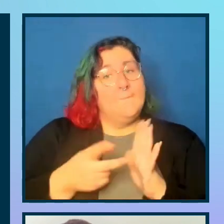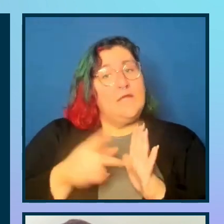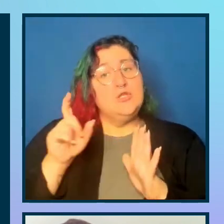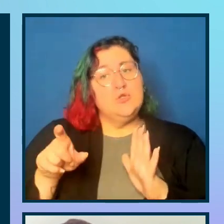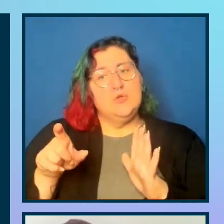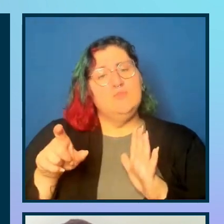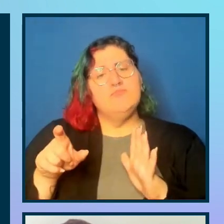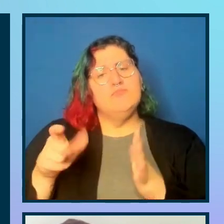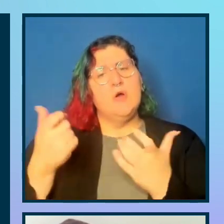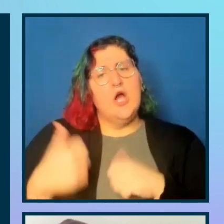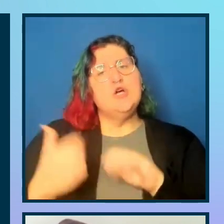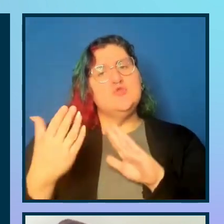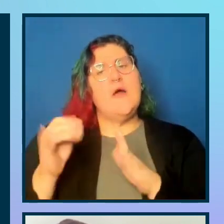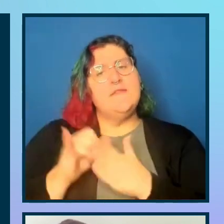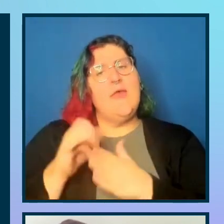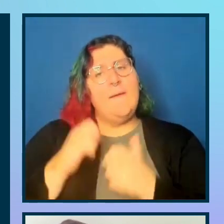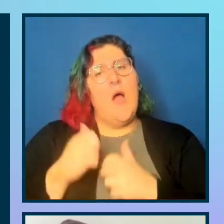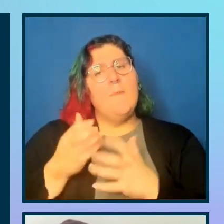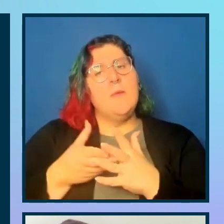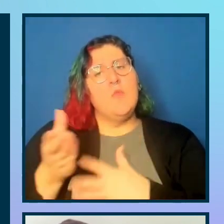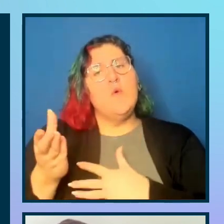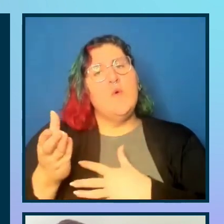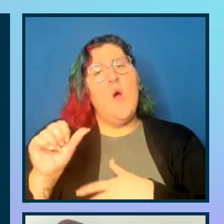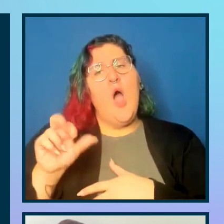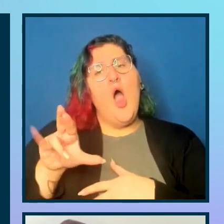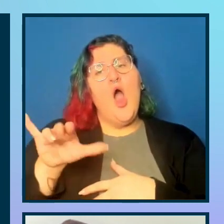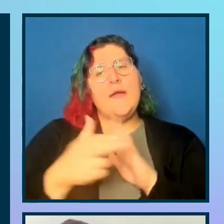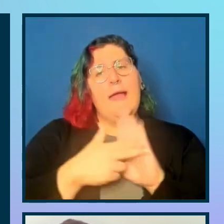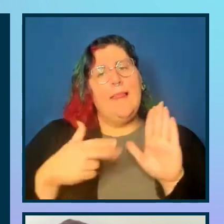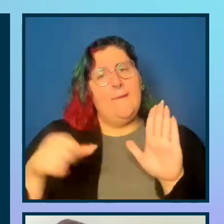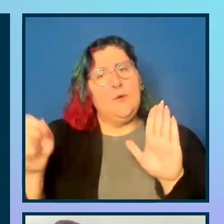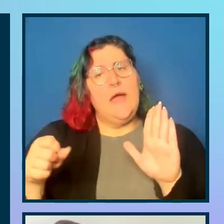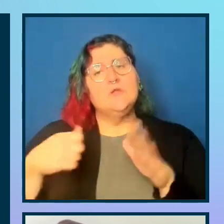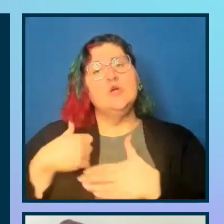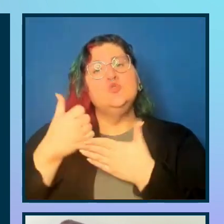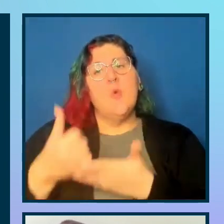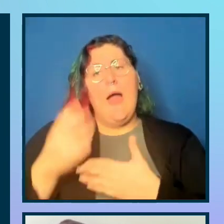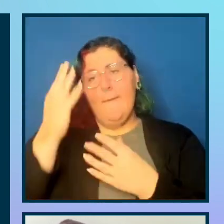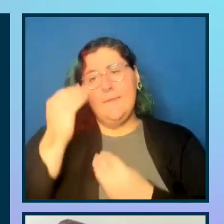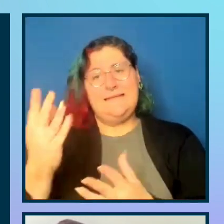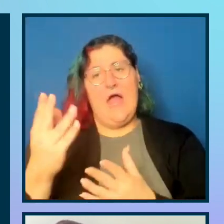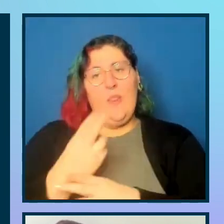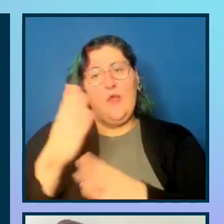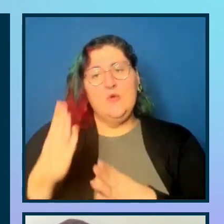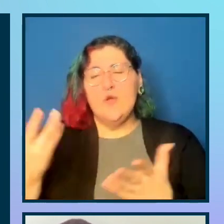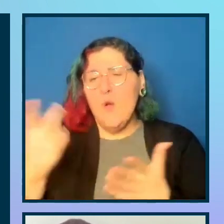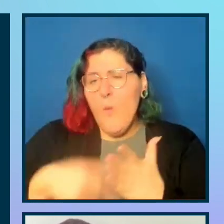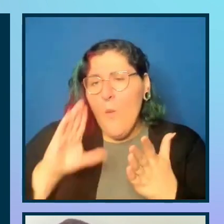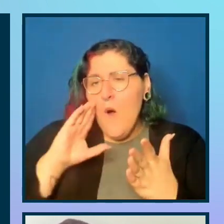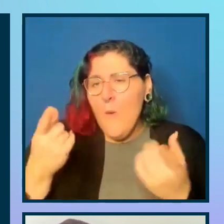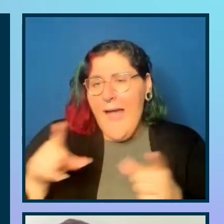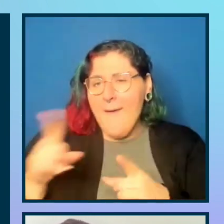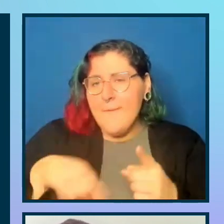that through you can use the aria label to help tell the user that, okay, this is what's going to happen when you open